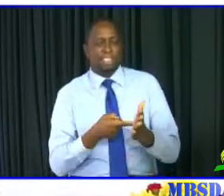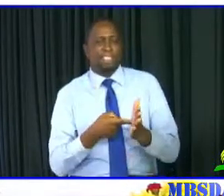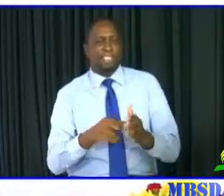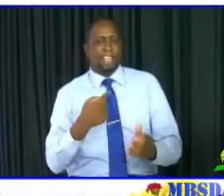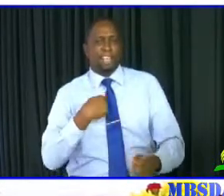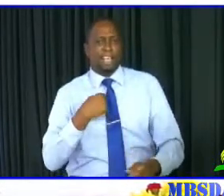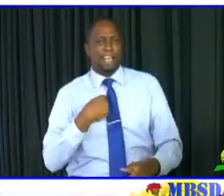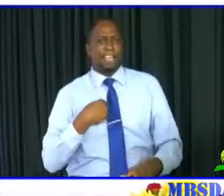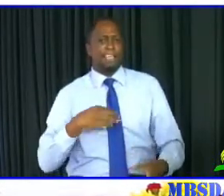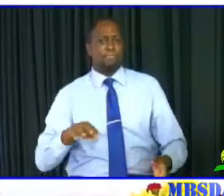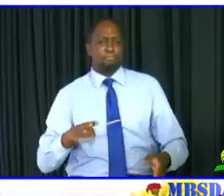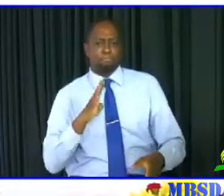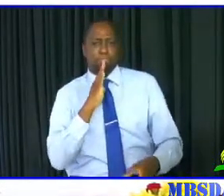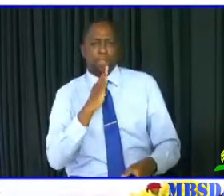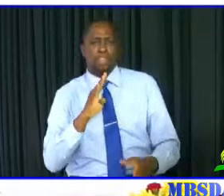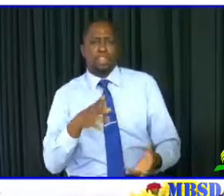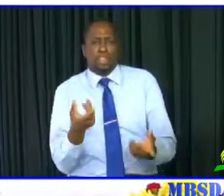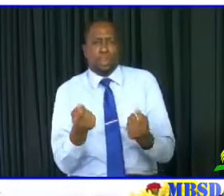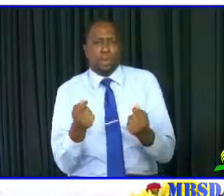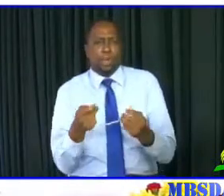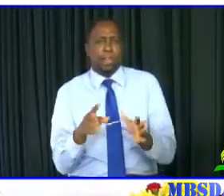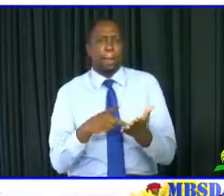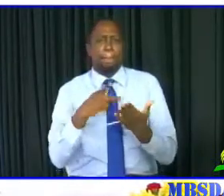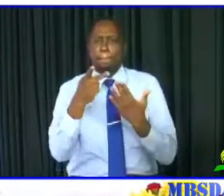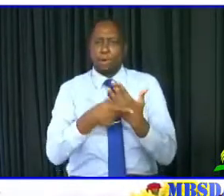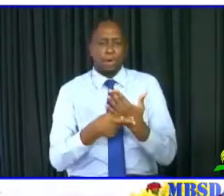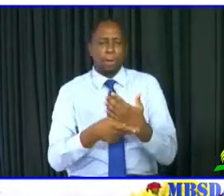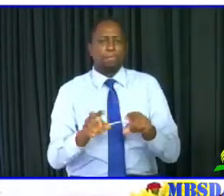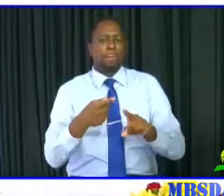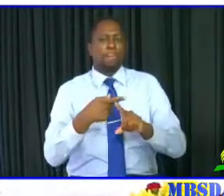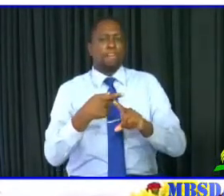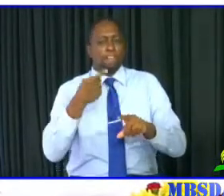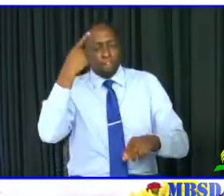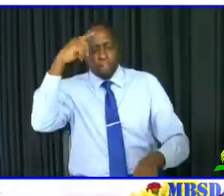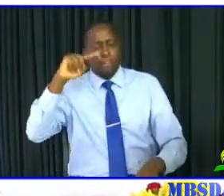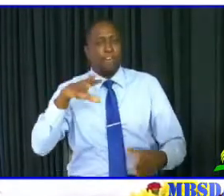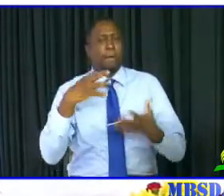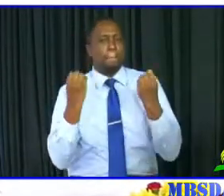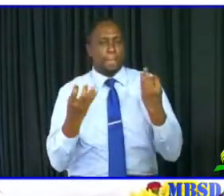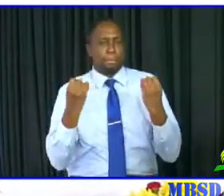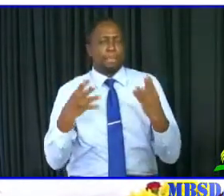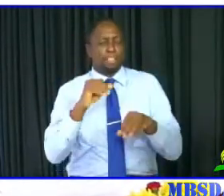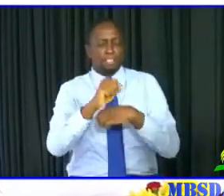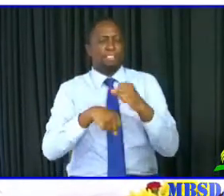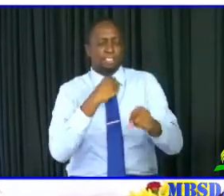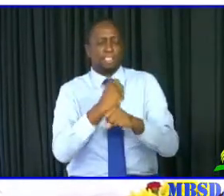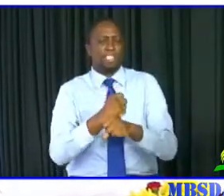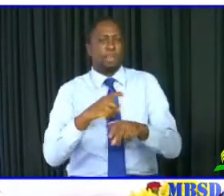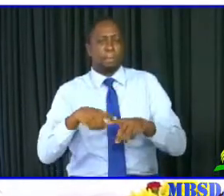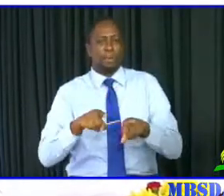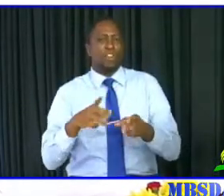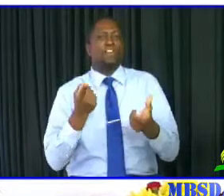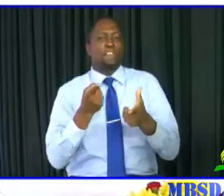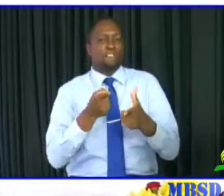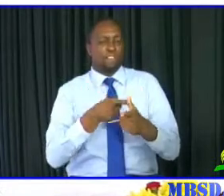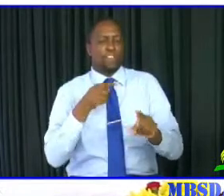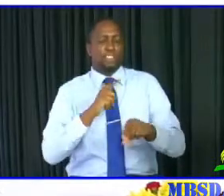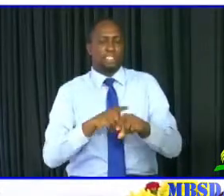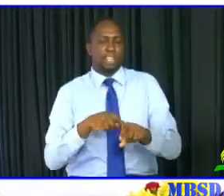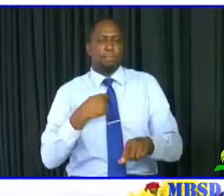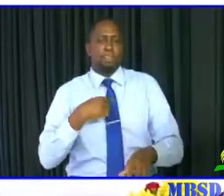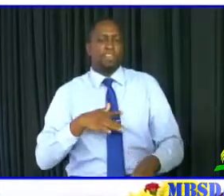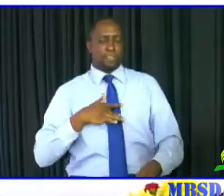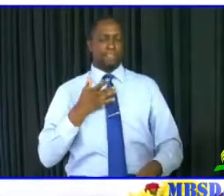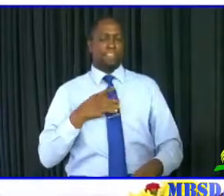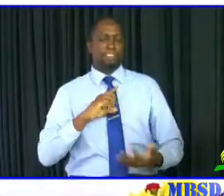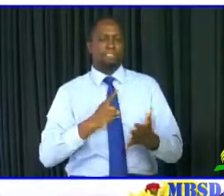I declare this evening in the name of Jesus Christ that the devil will not stop God's mission. God has a message